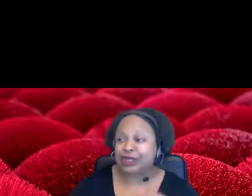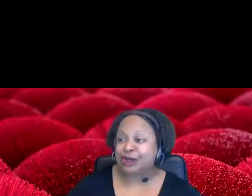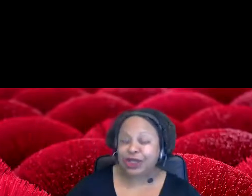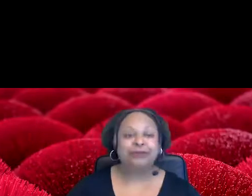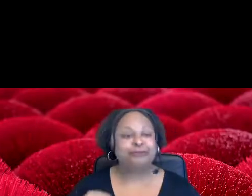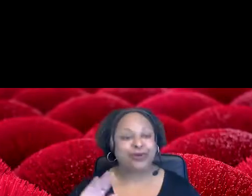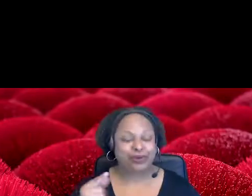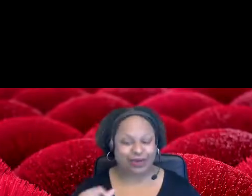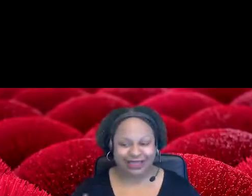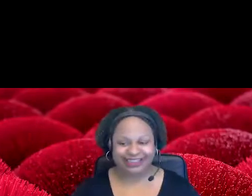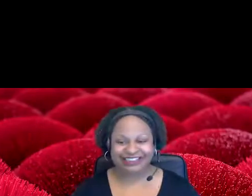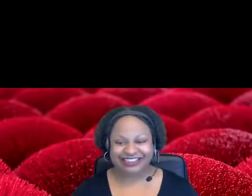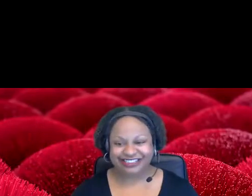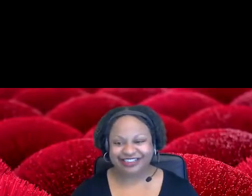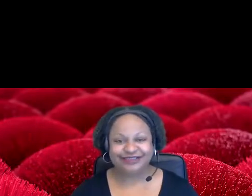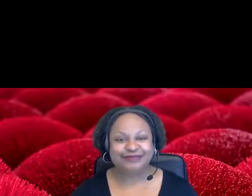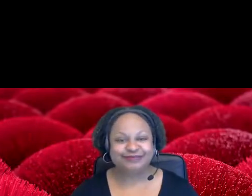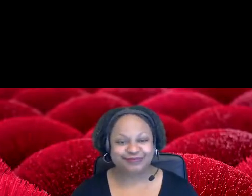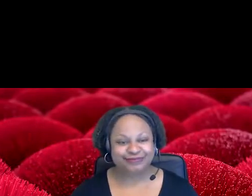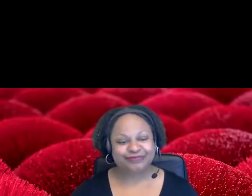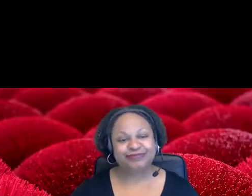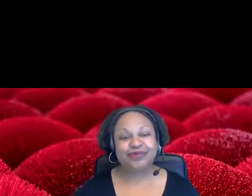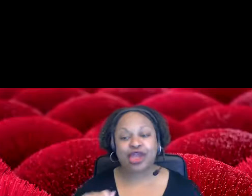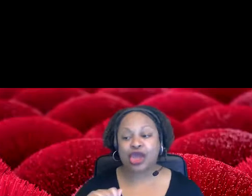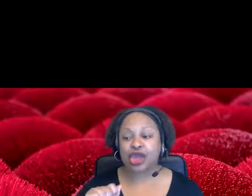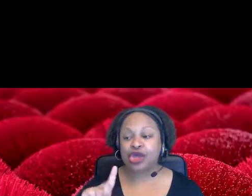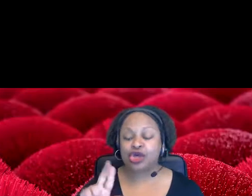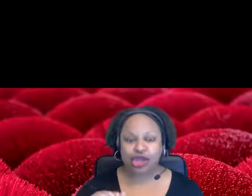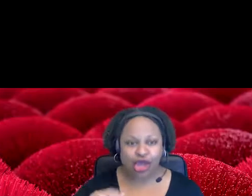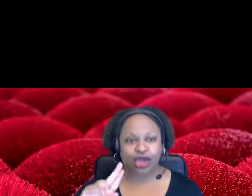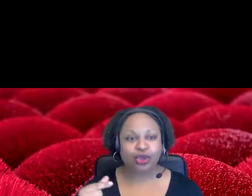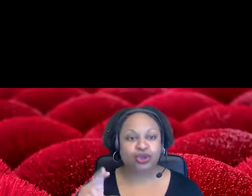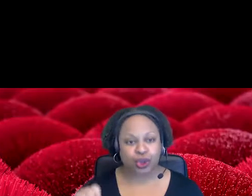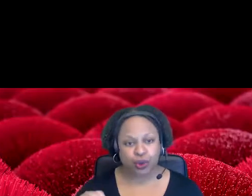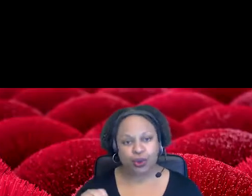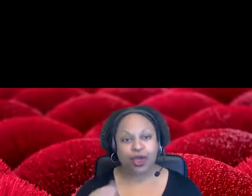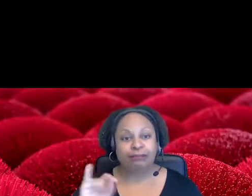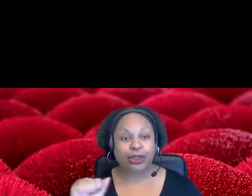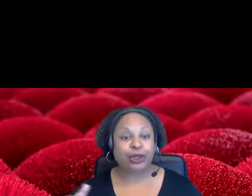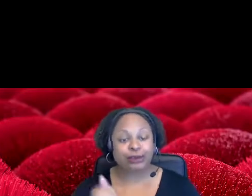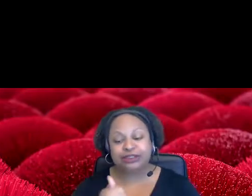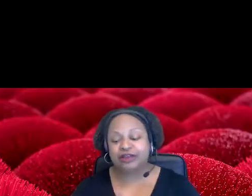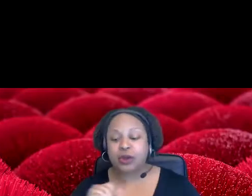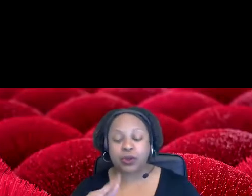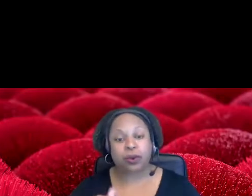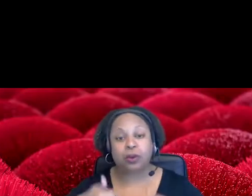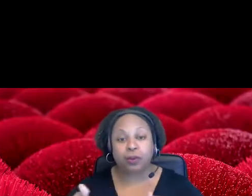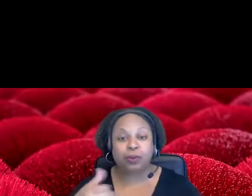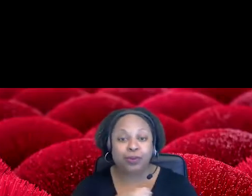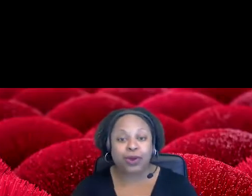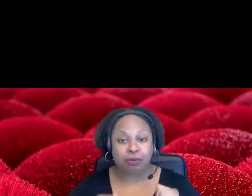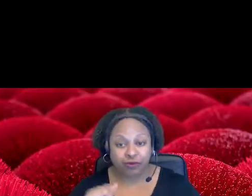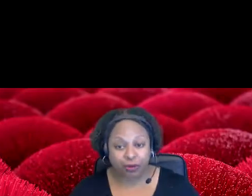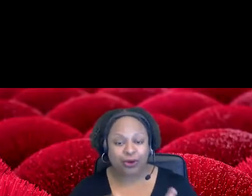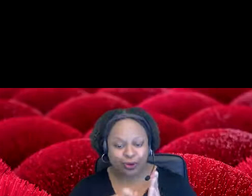Augusto Bitter is a DORA award-winning performer, writer, producer, and facilitator based in Toronto, originally